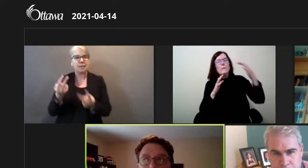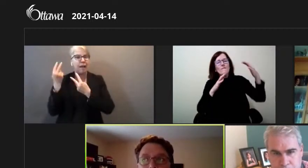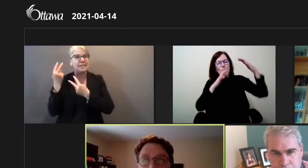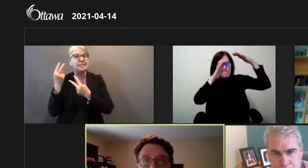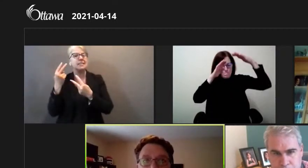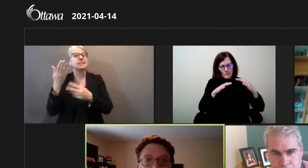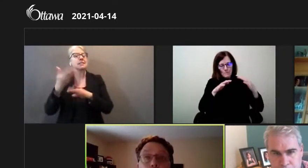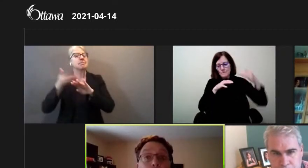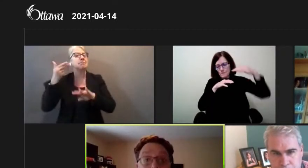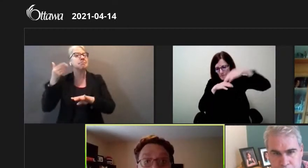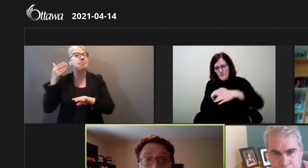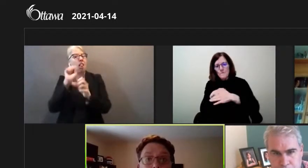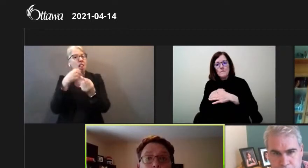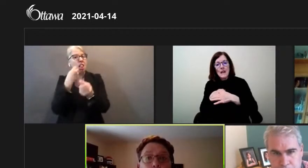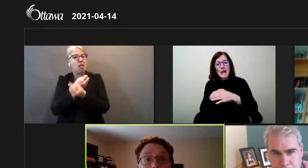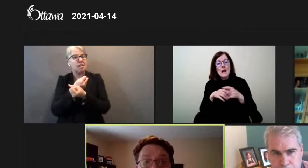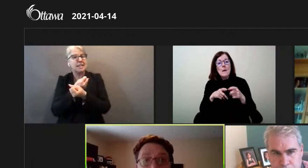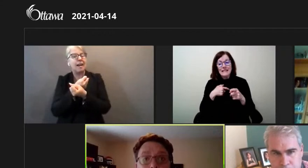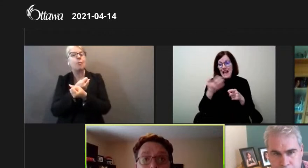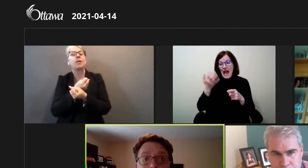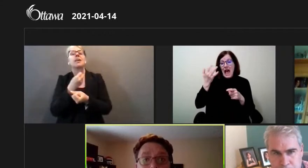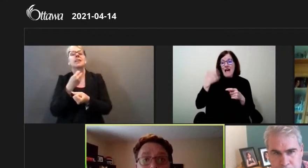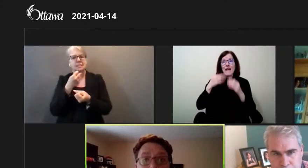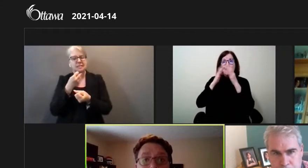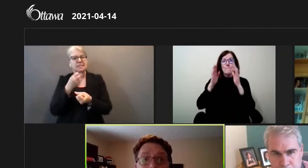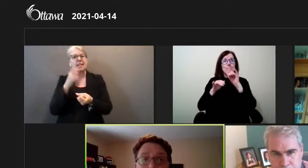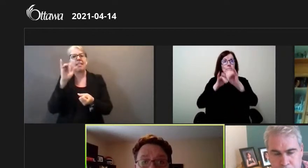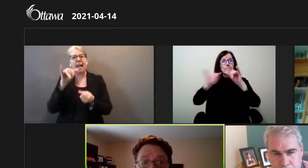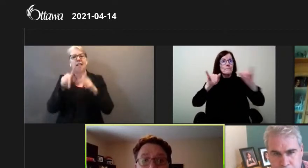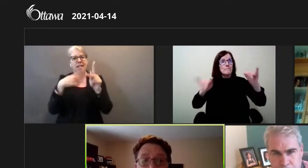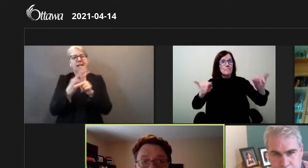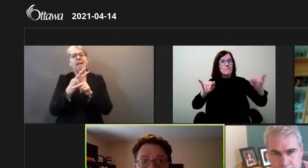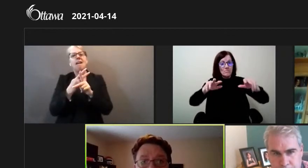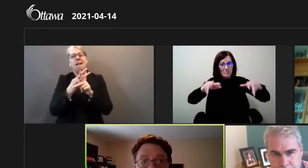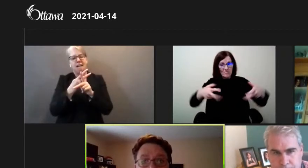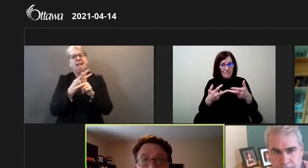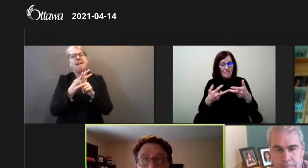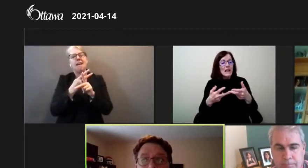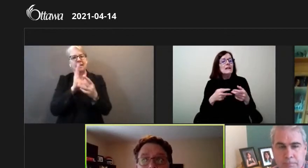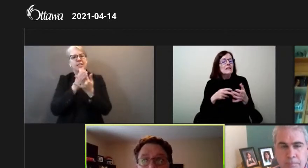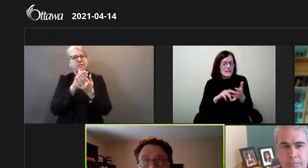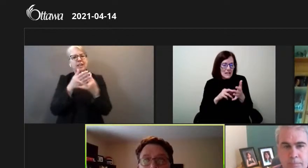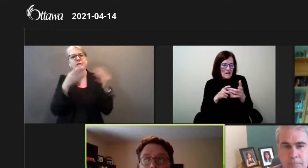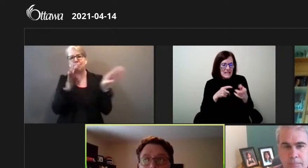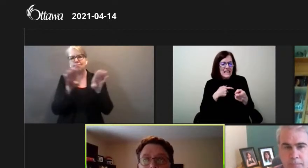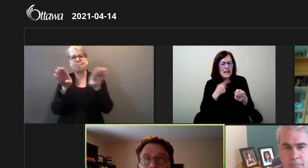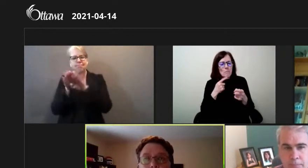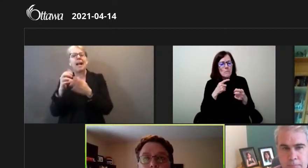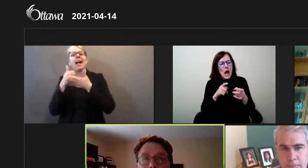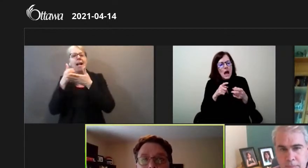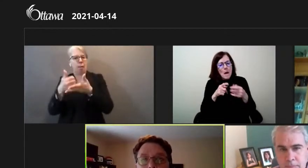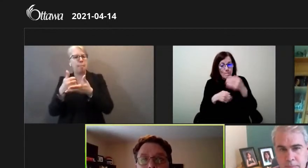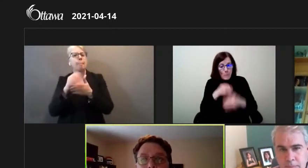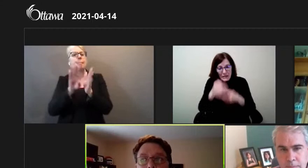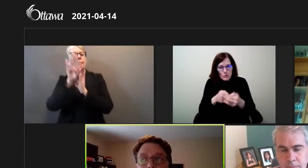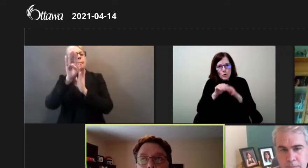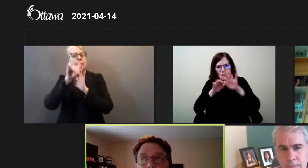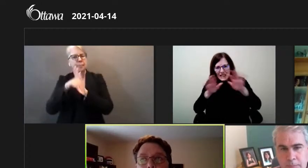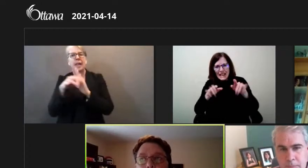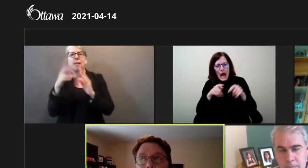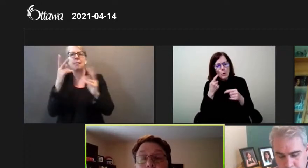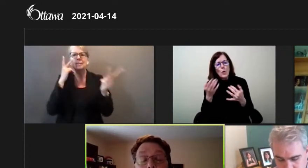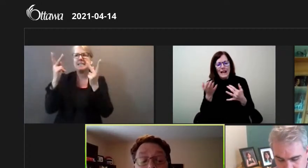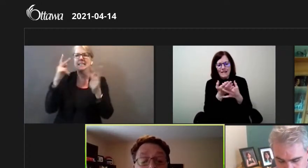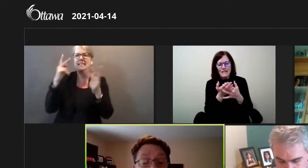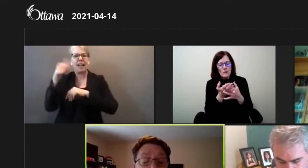that that sort of recipe or suite of interventions was needed to bend this. We've also seen it in countries